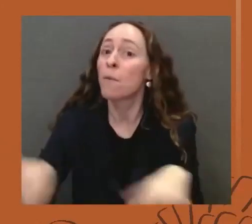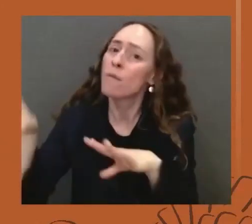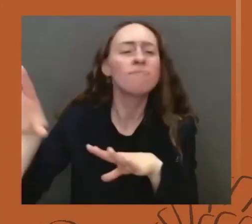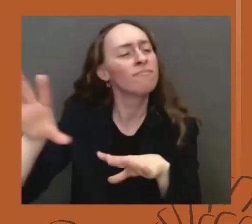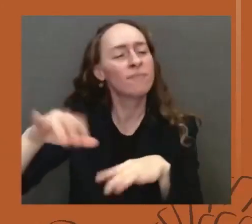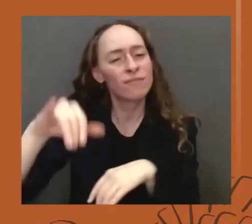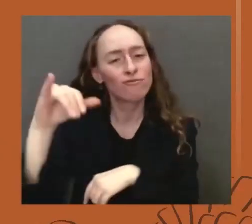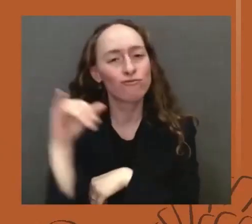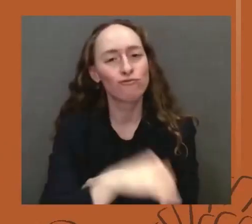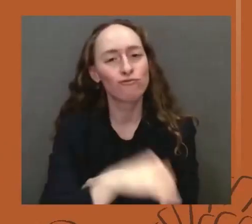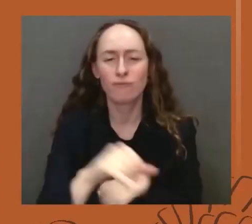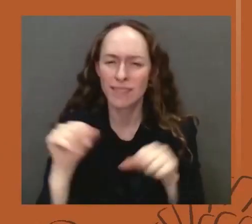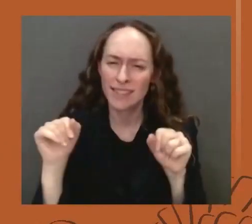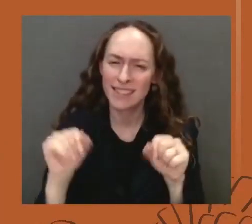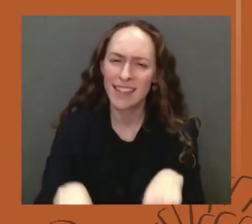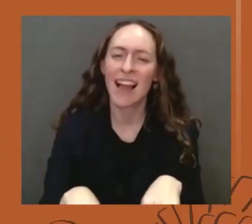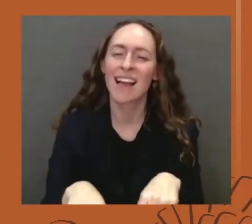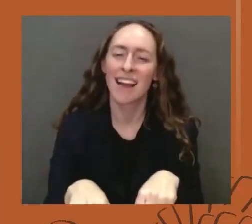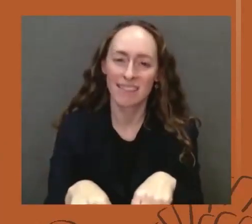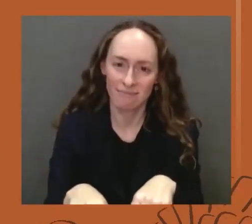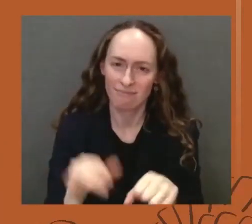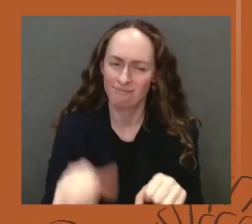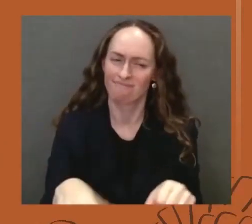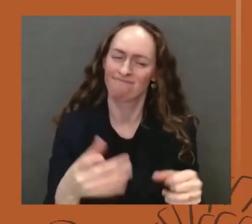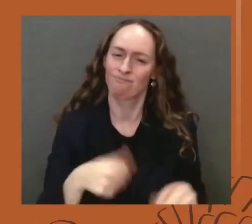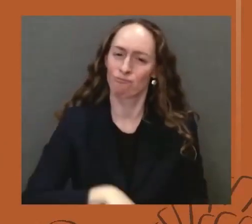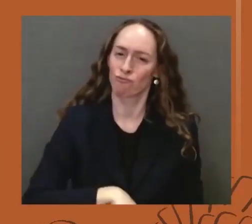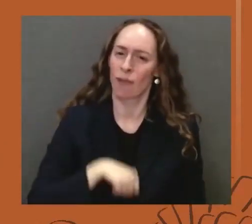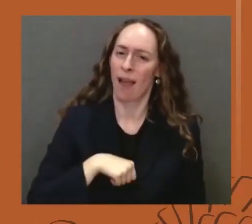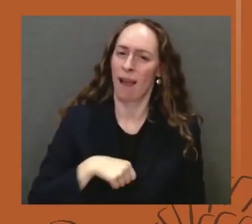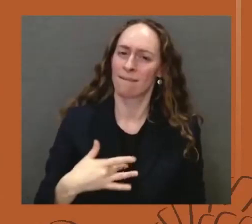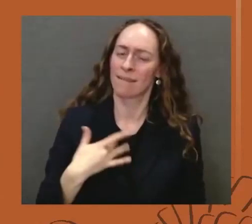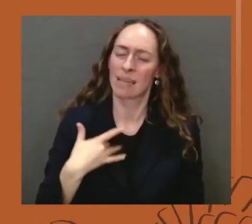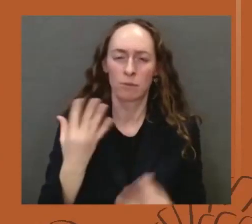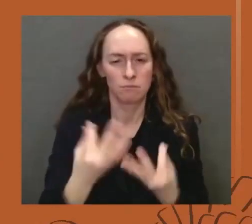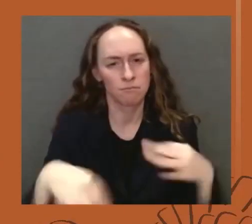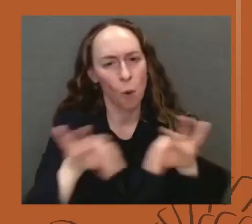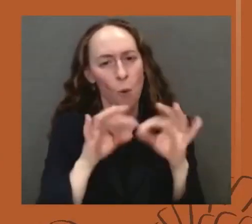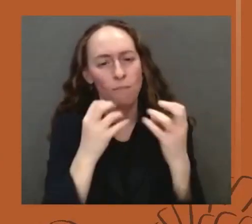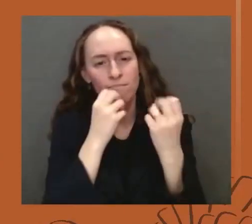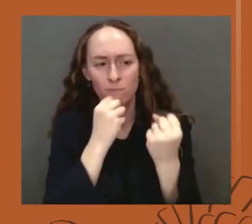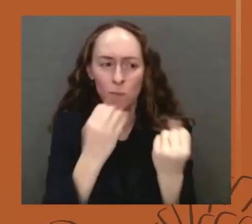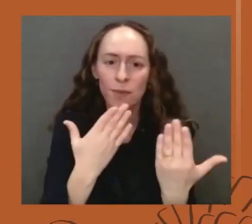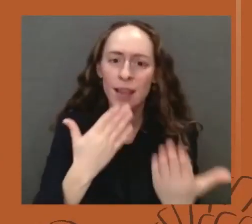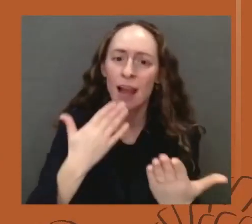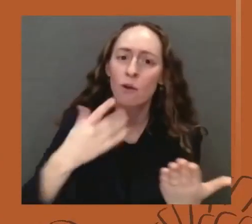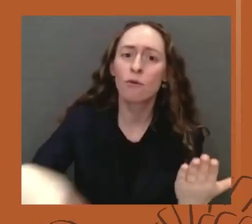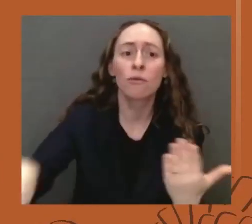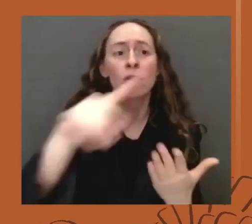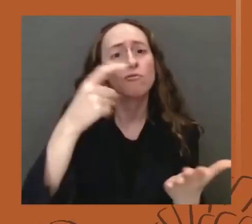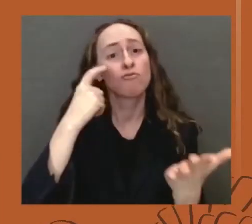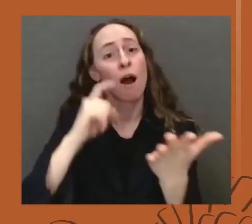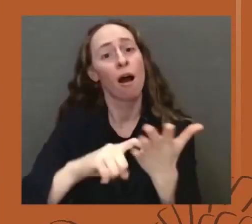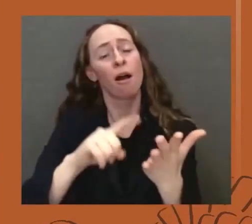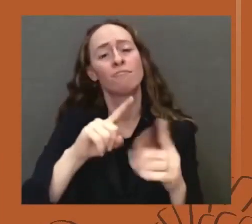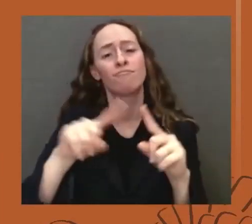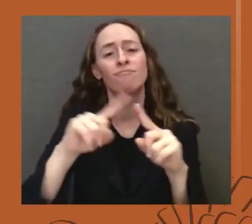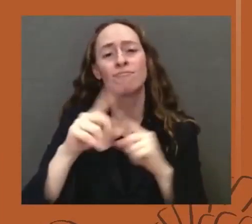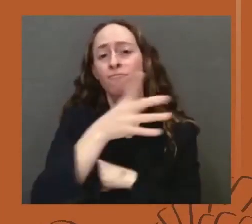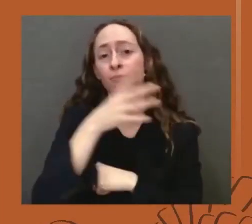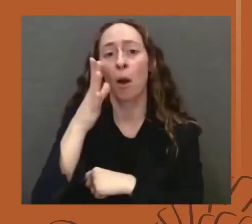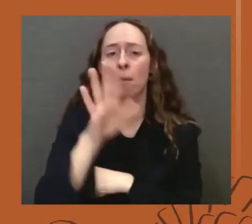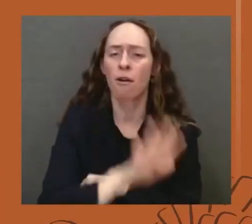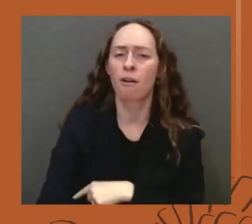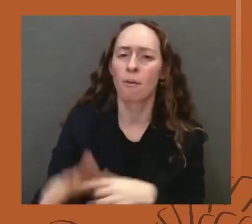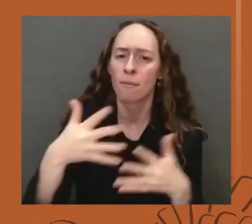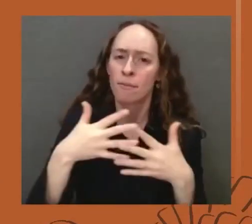our nation and the world, I might add. The world. The National Turkey Presentation